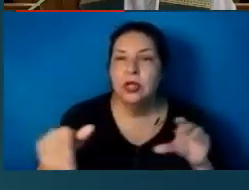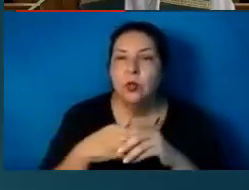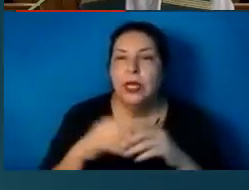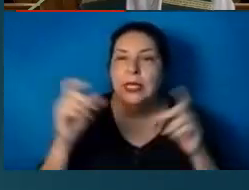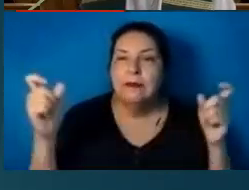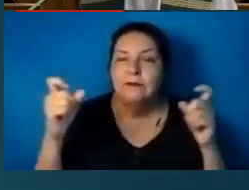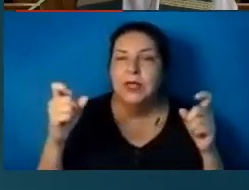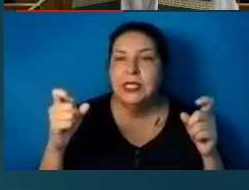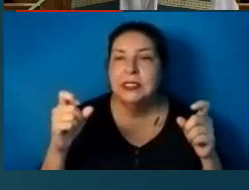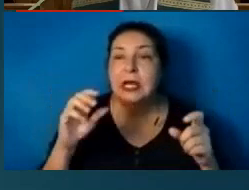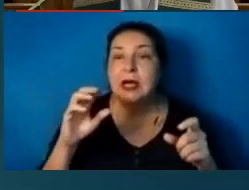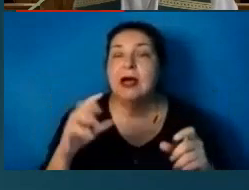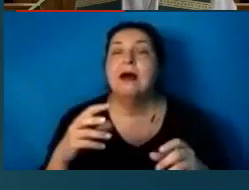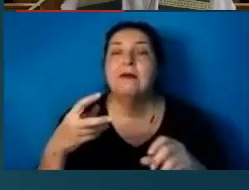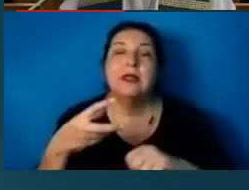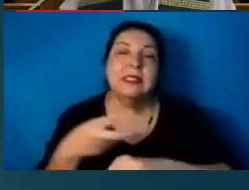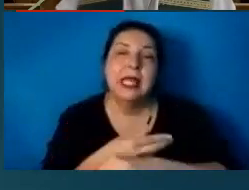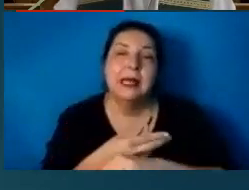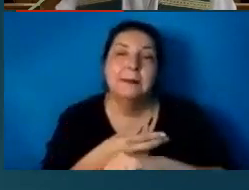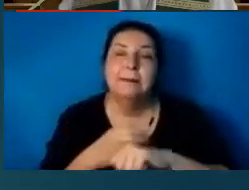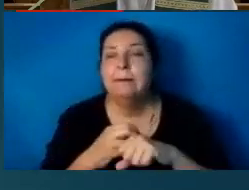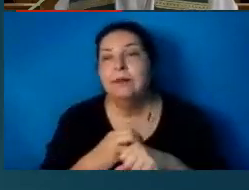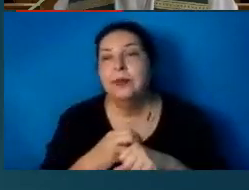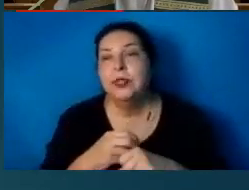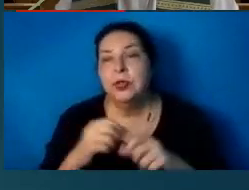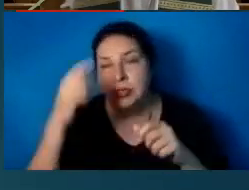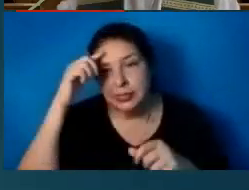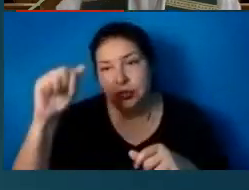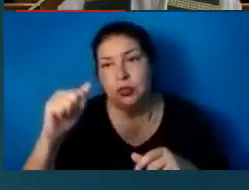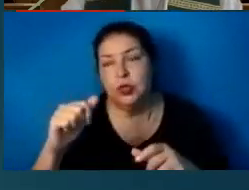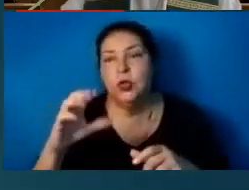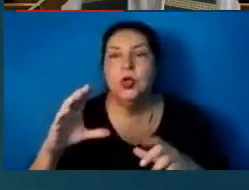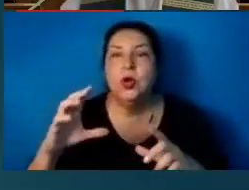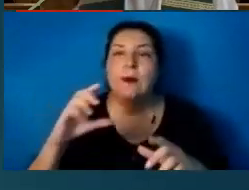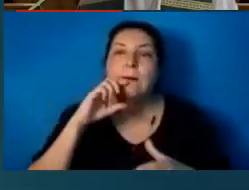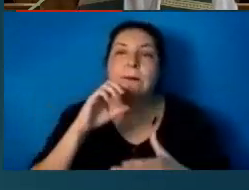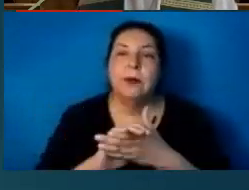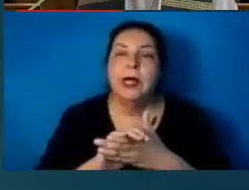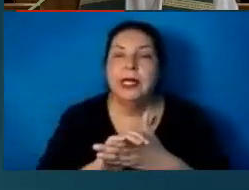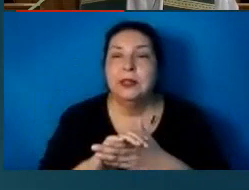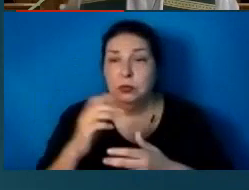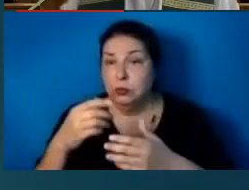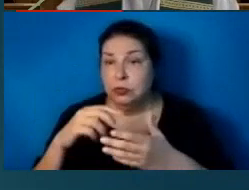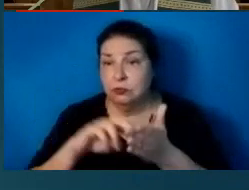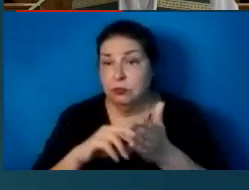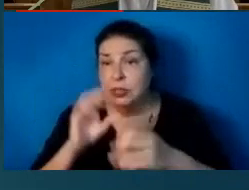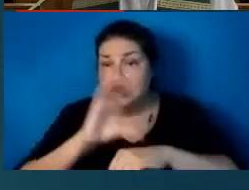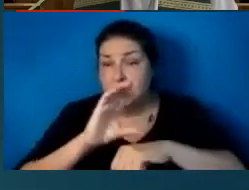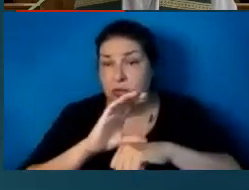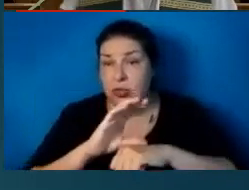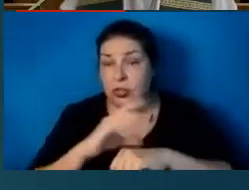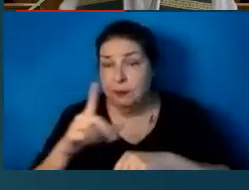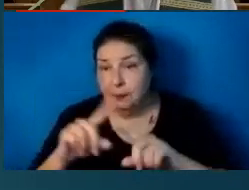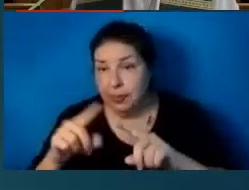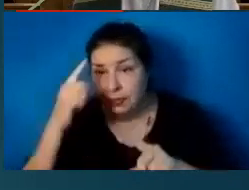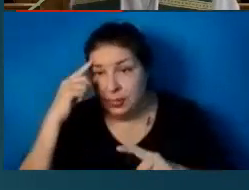church. The banquet is eternal life and salvation. Yet consider this, we possess these